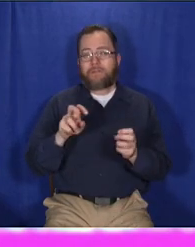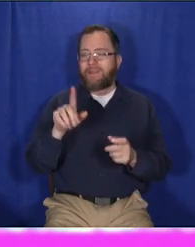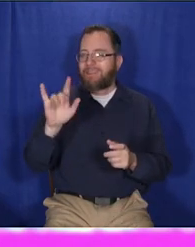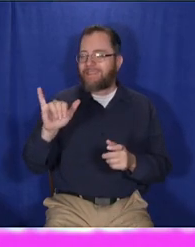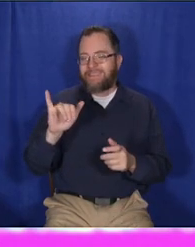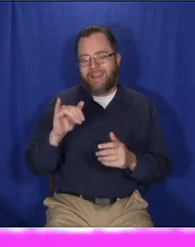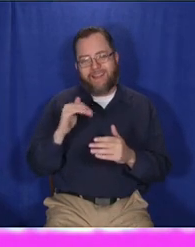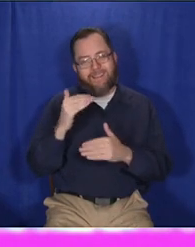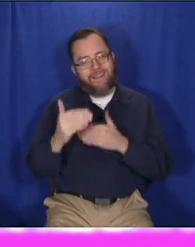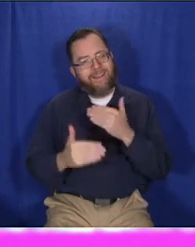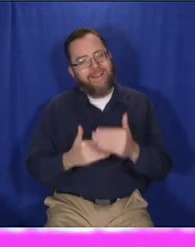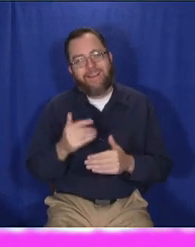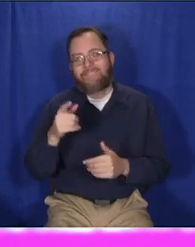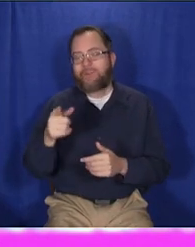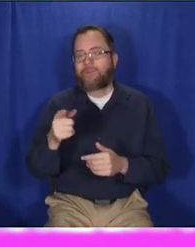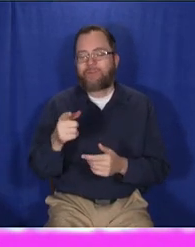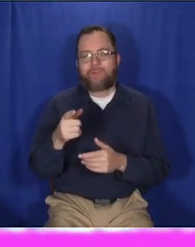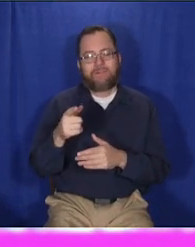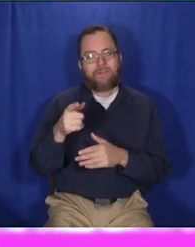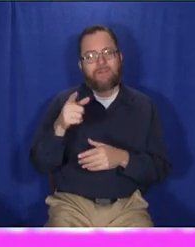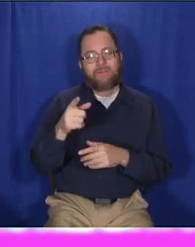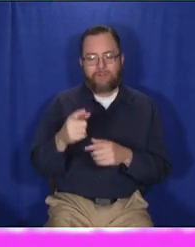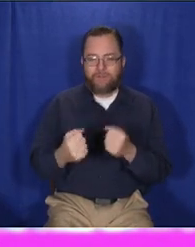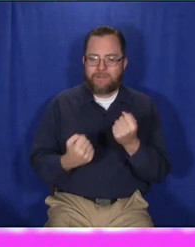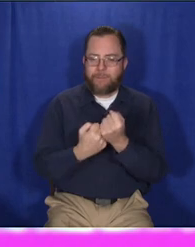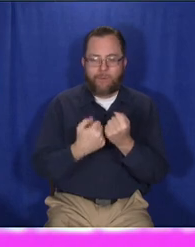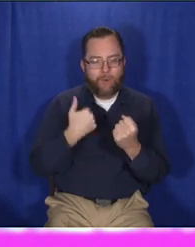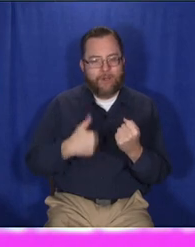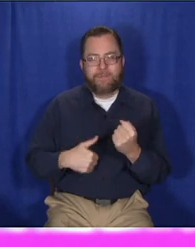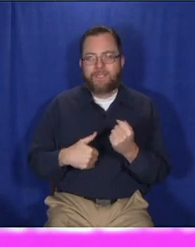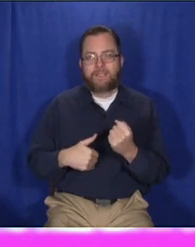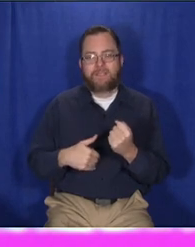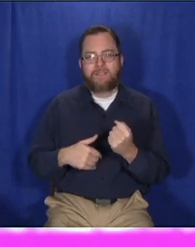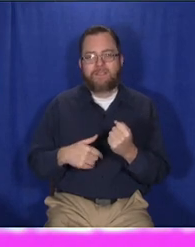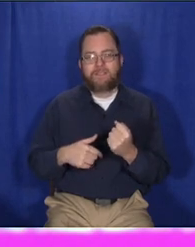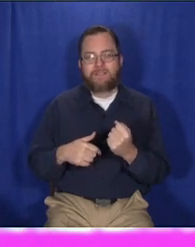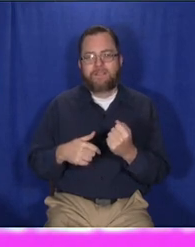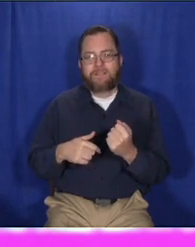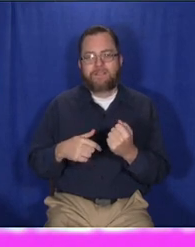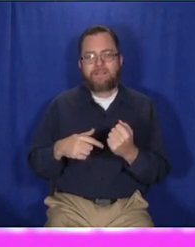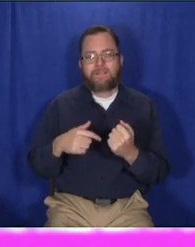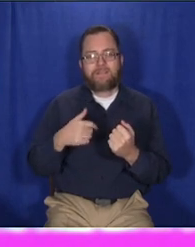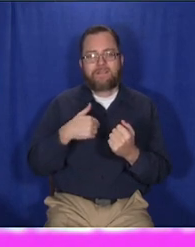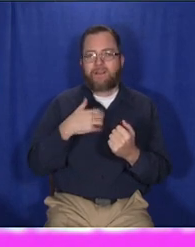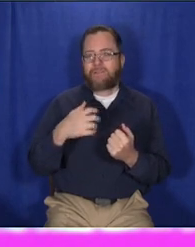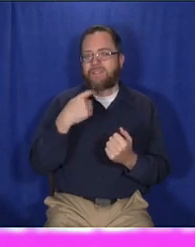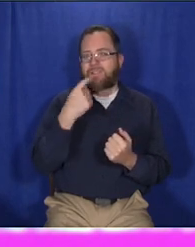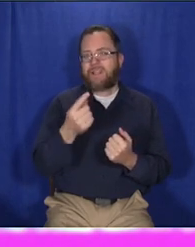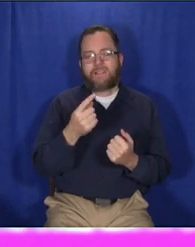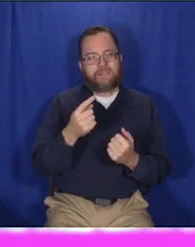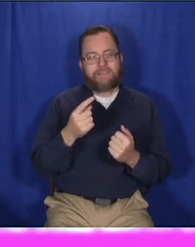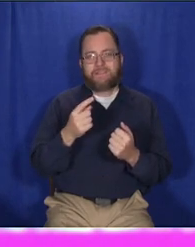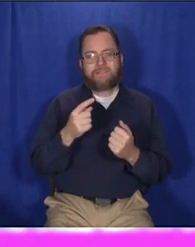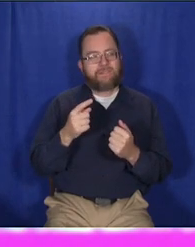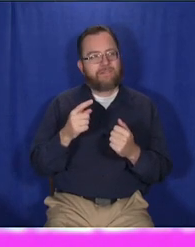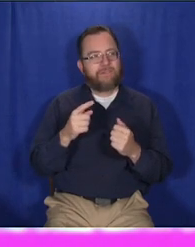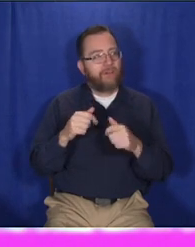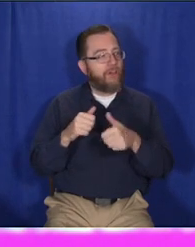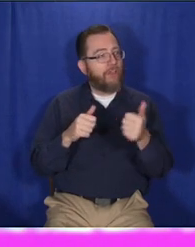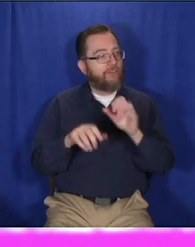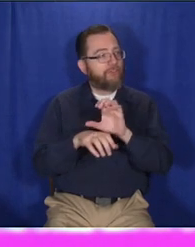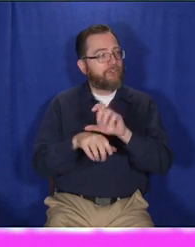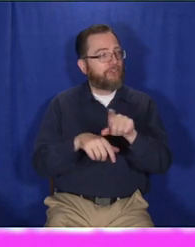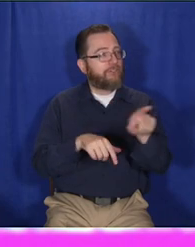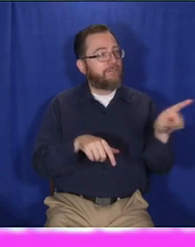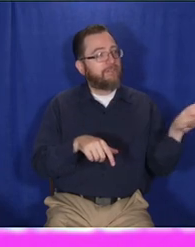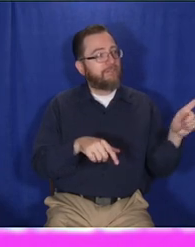that in the beginning of the gospel, when I left Macedonia, no church entered into partnership with me in giving and receiving except you only.